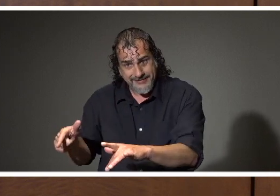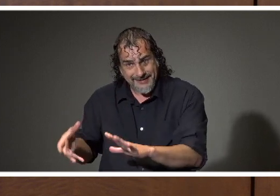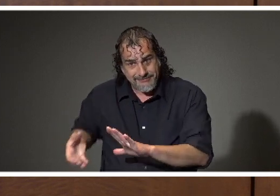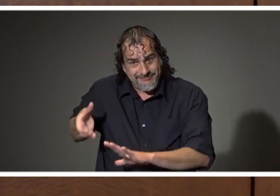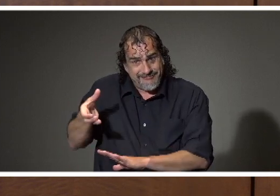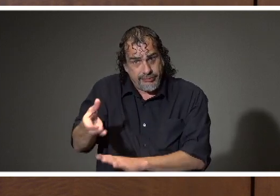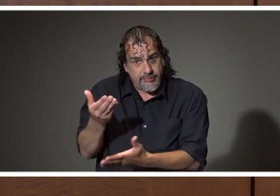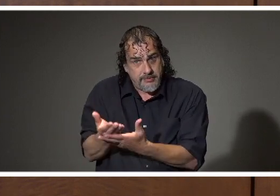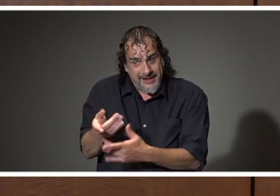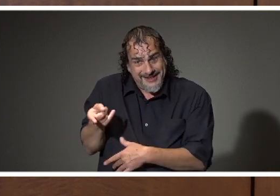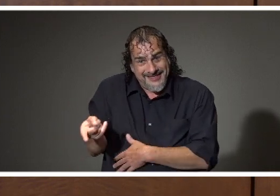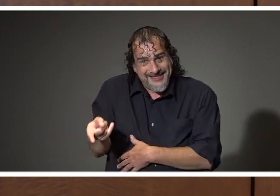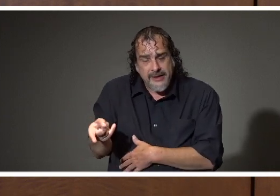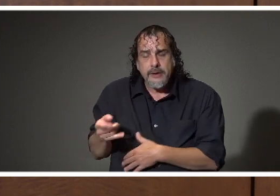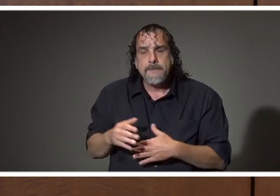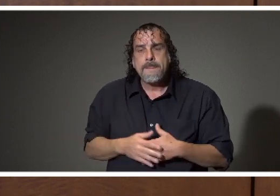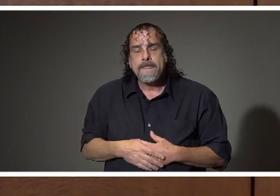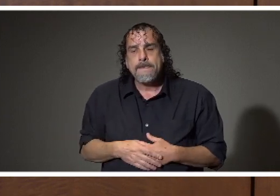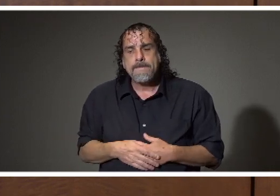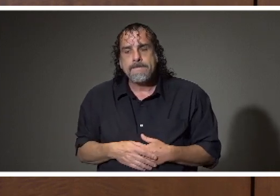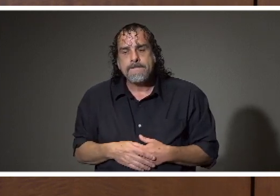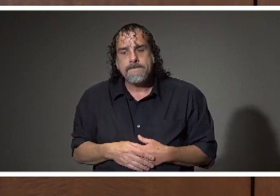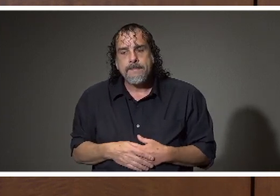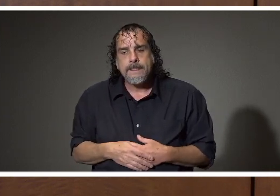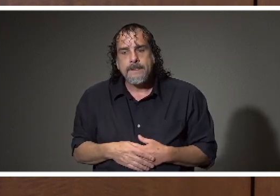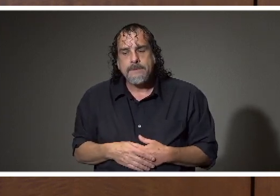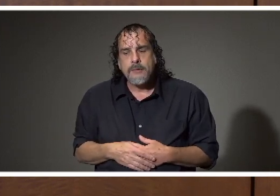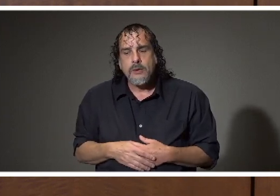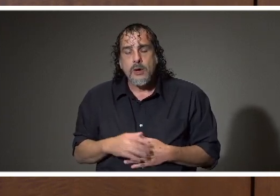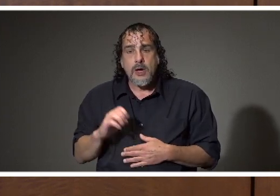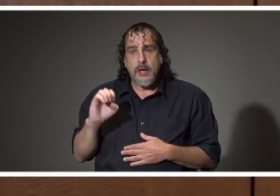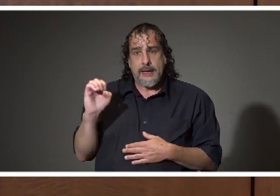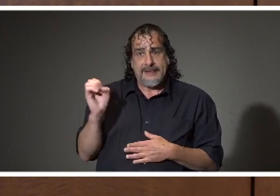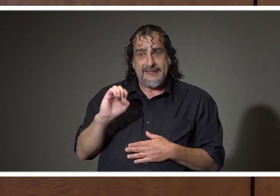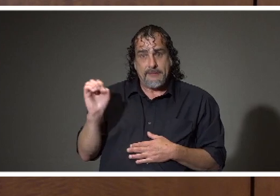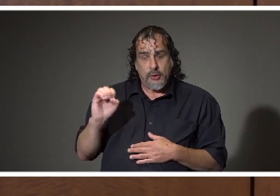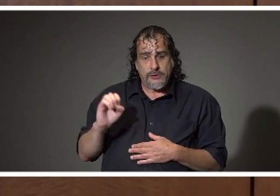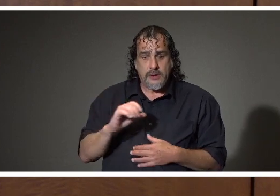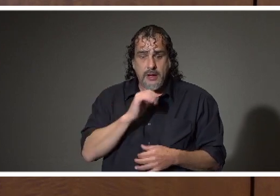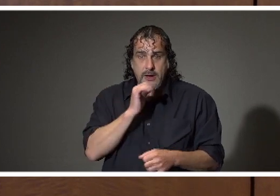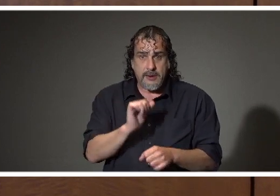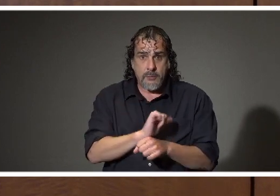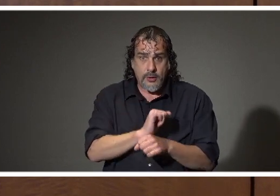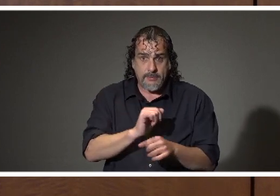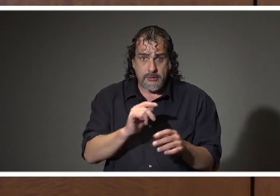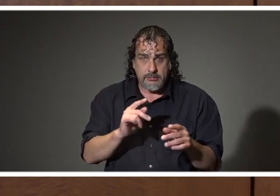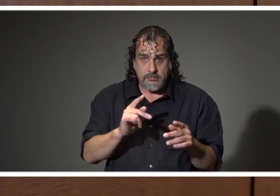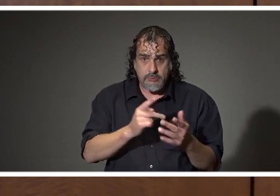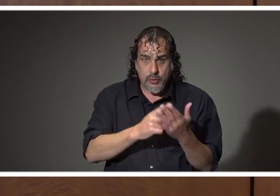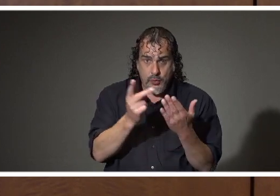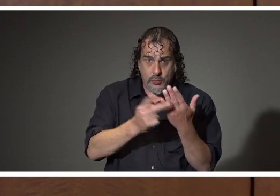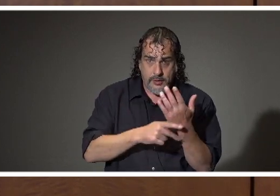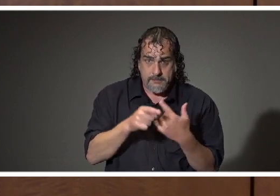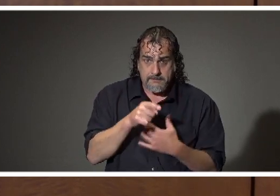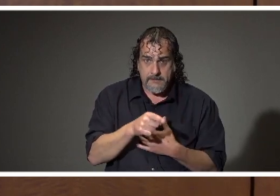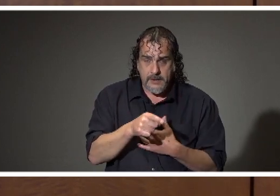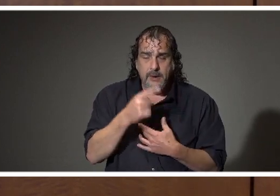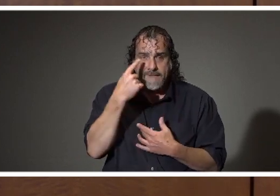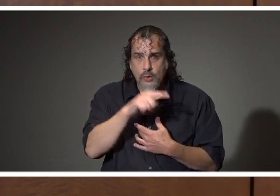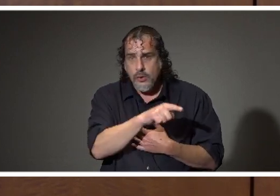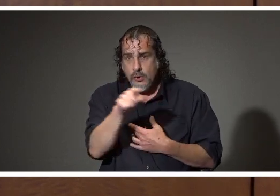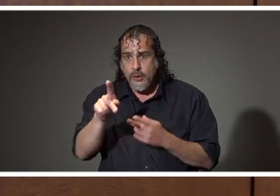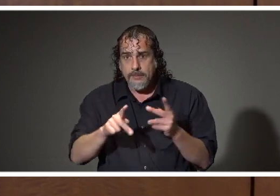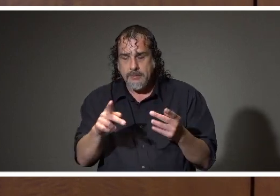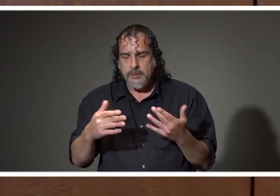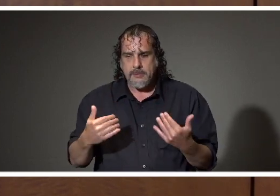Compensation. The Emergency Unemployment Compensation Program is for those individuals who